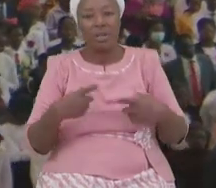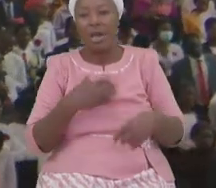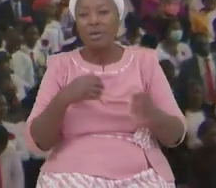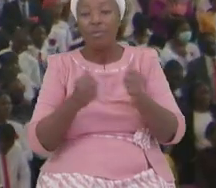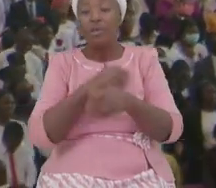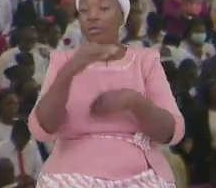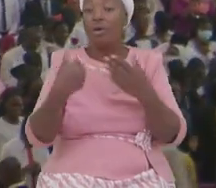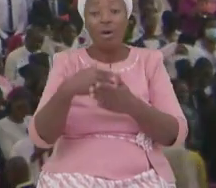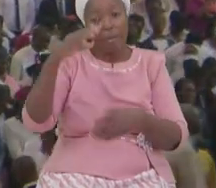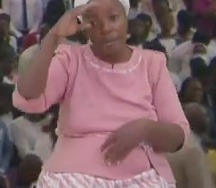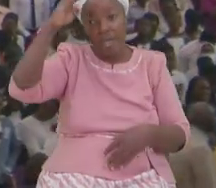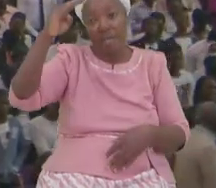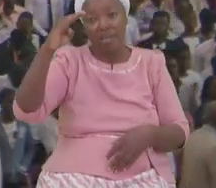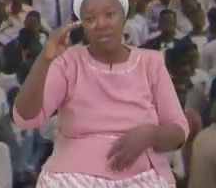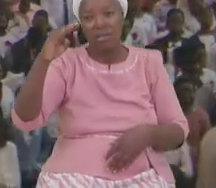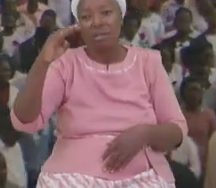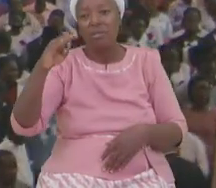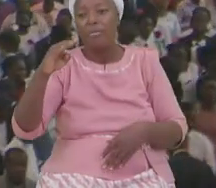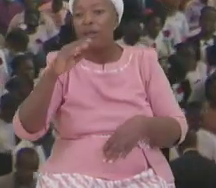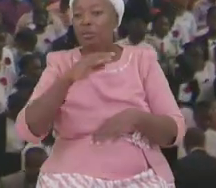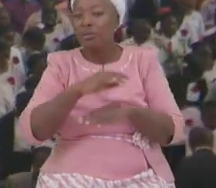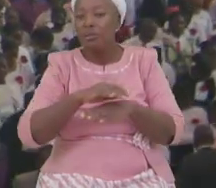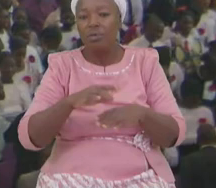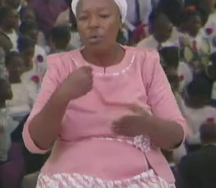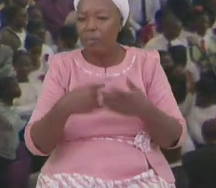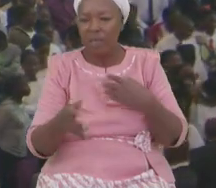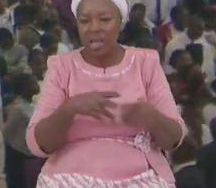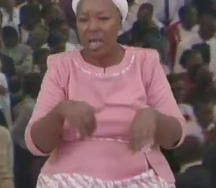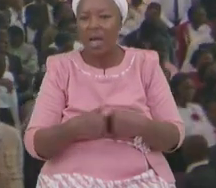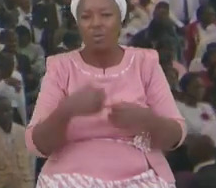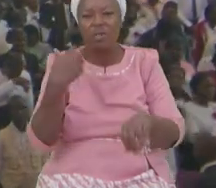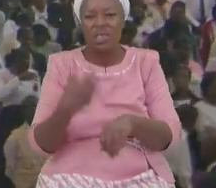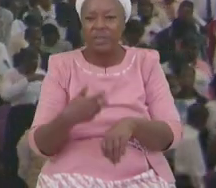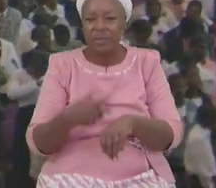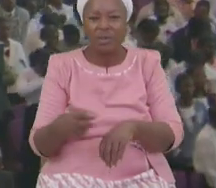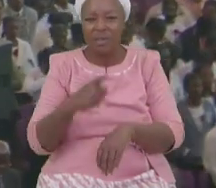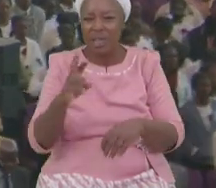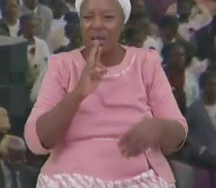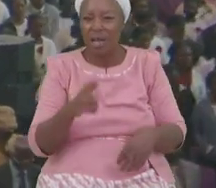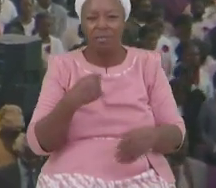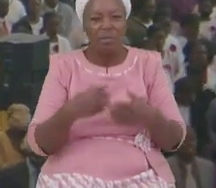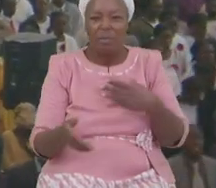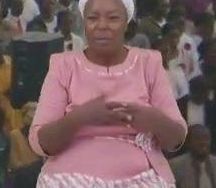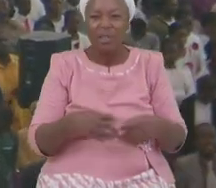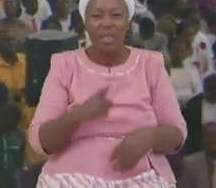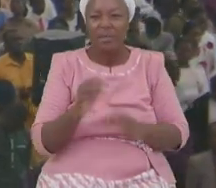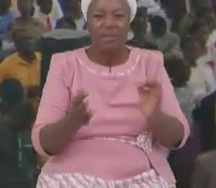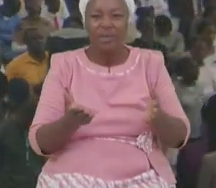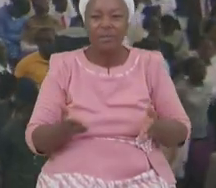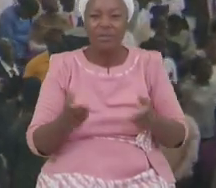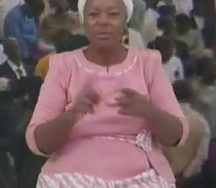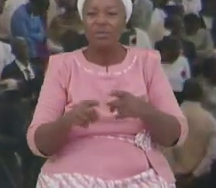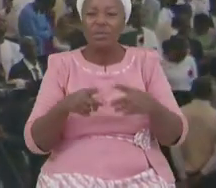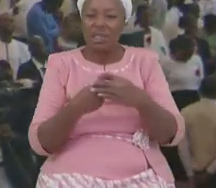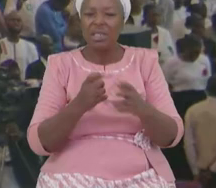men, no matter how difficult they are, no matter if they want to start a fight,